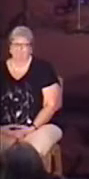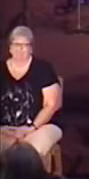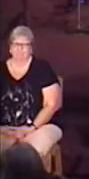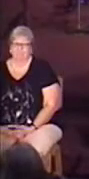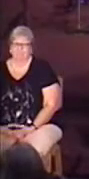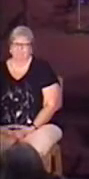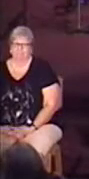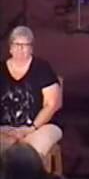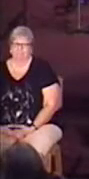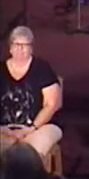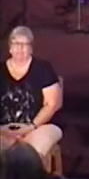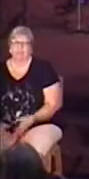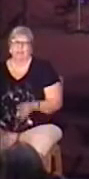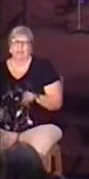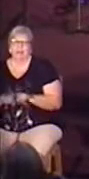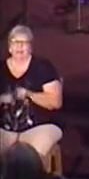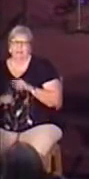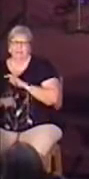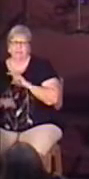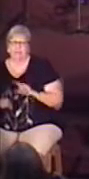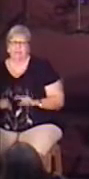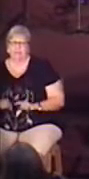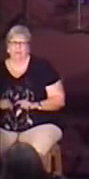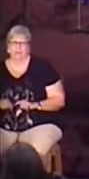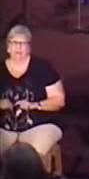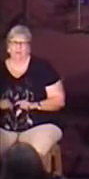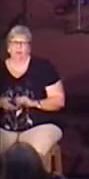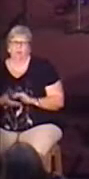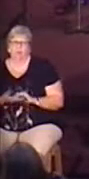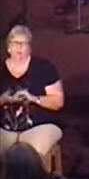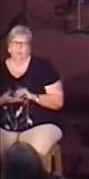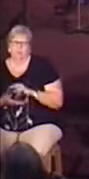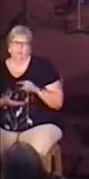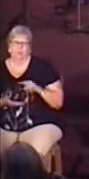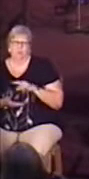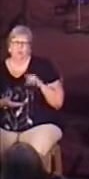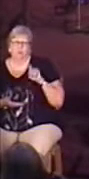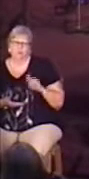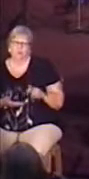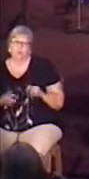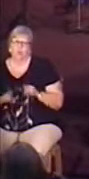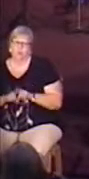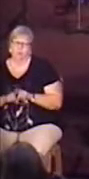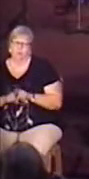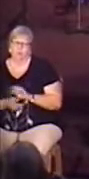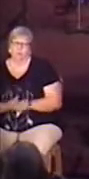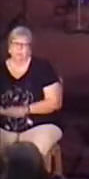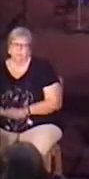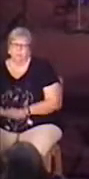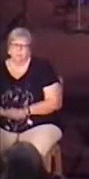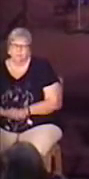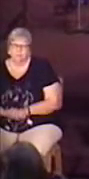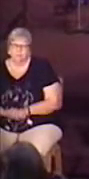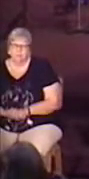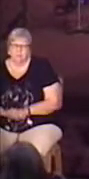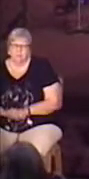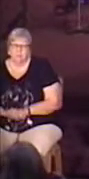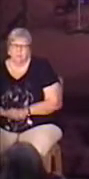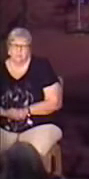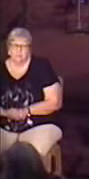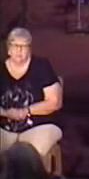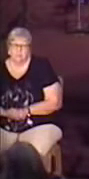Lord forgave you, so you should also. Beyond all of these things, put on love, which is the